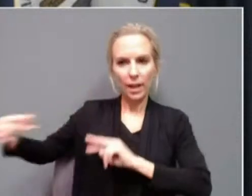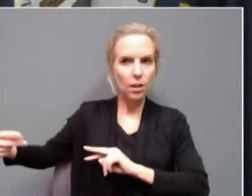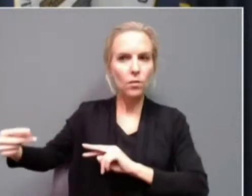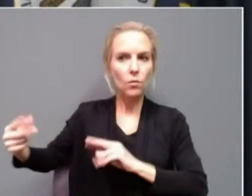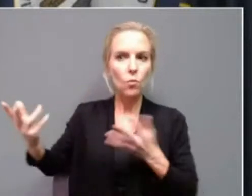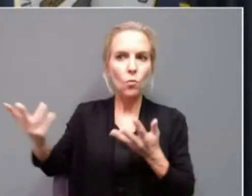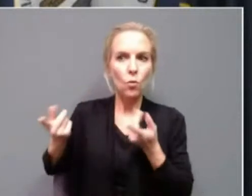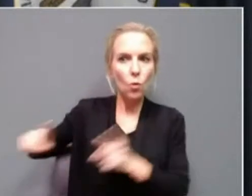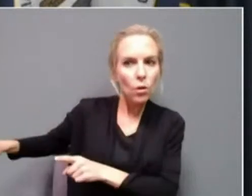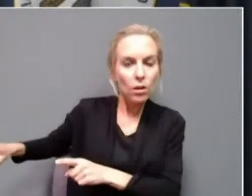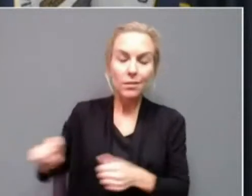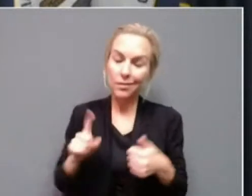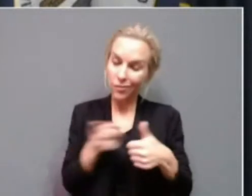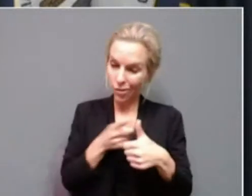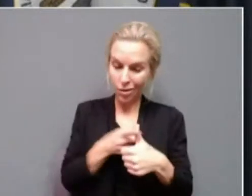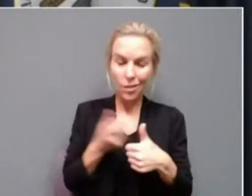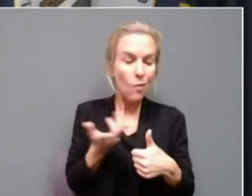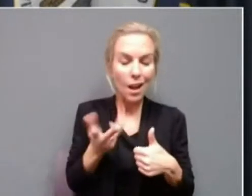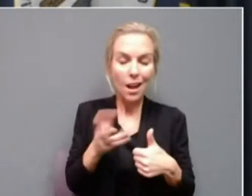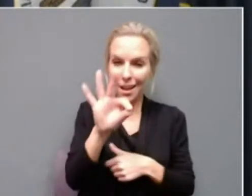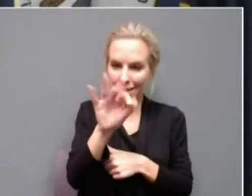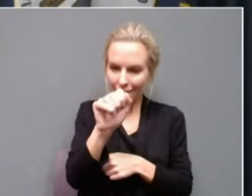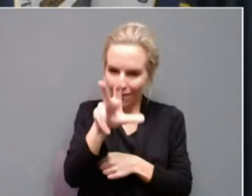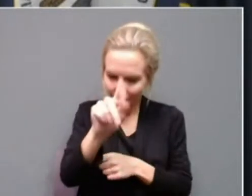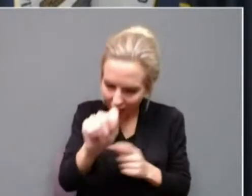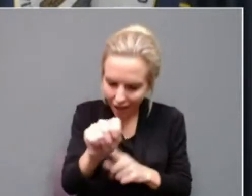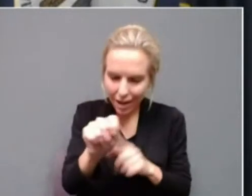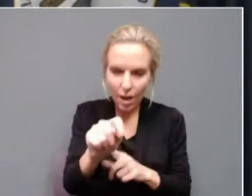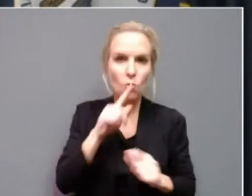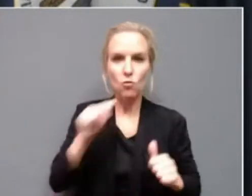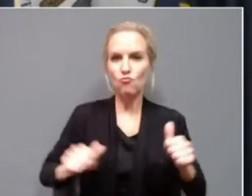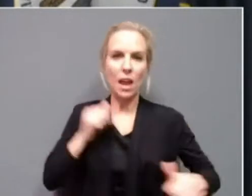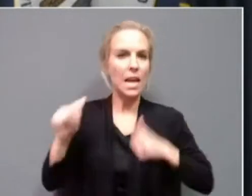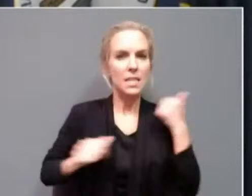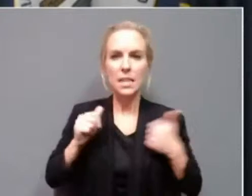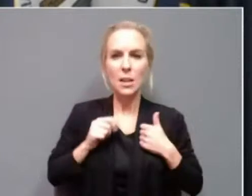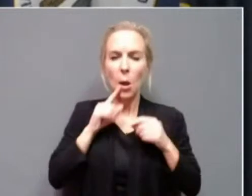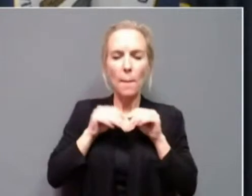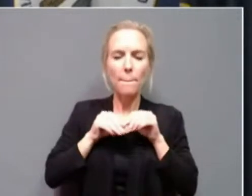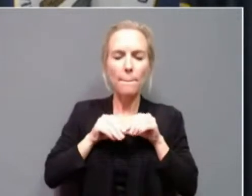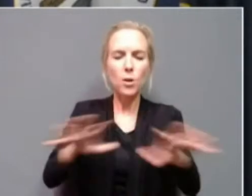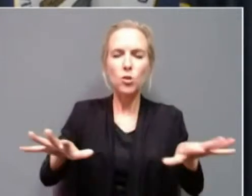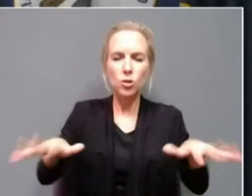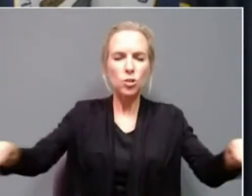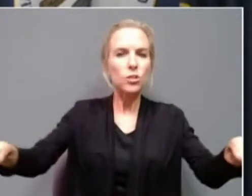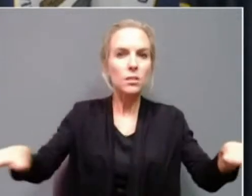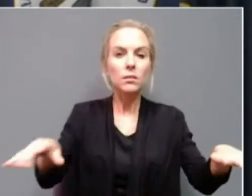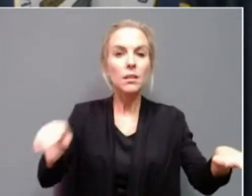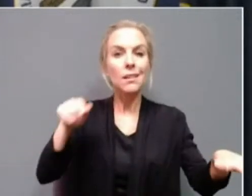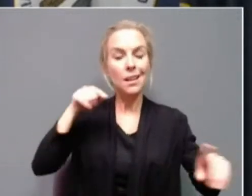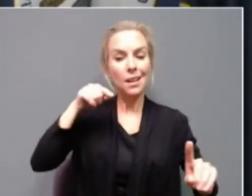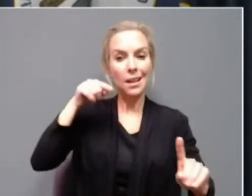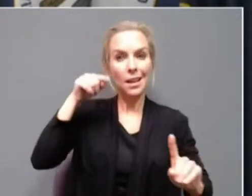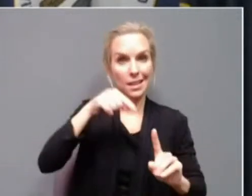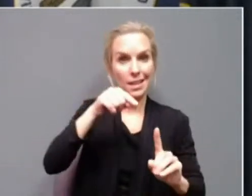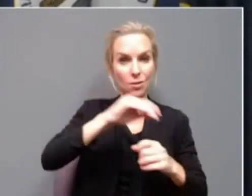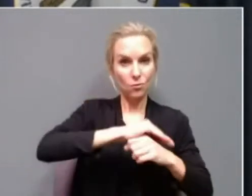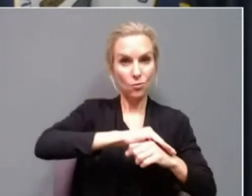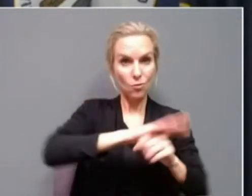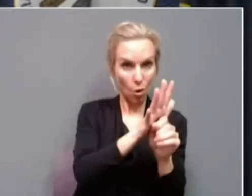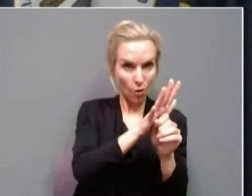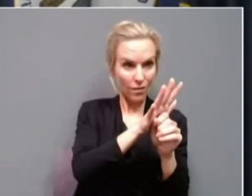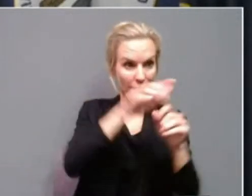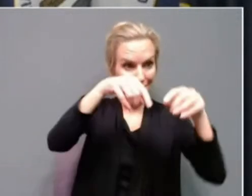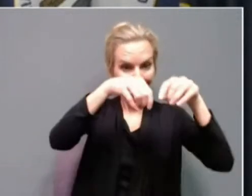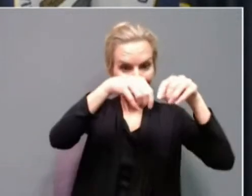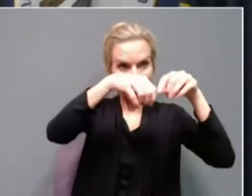a fact that it is the most aggressive, and it looks like it may be the deadliest form of COVID that we have faced. If you